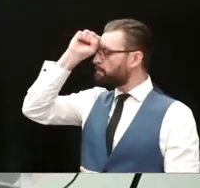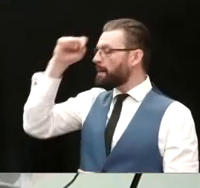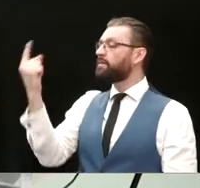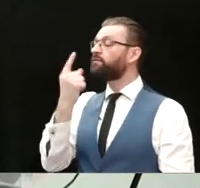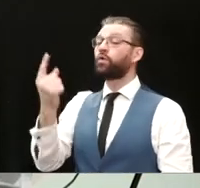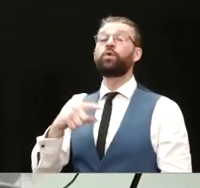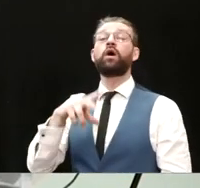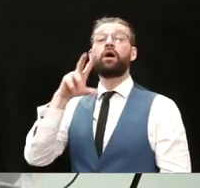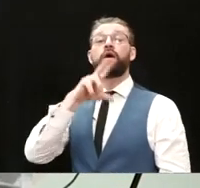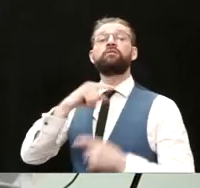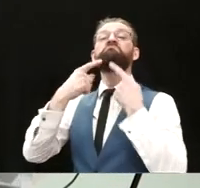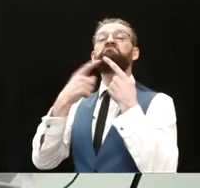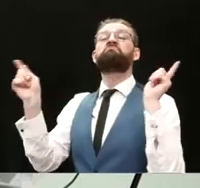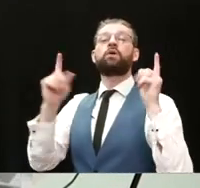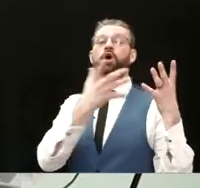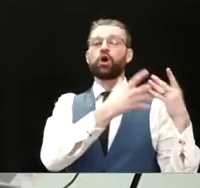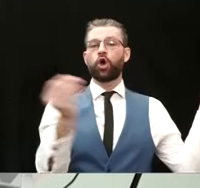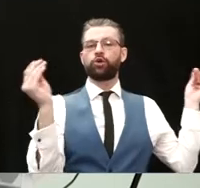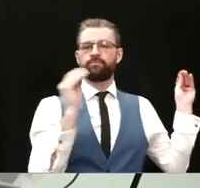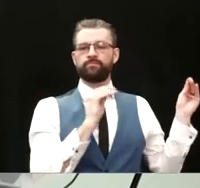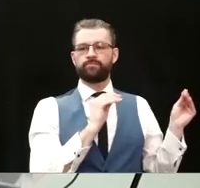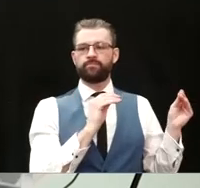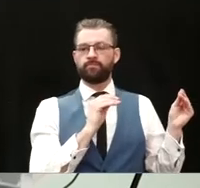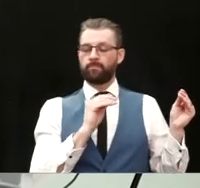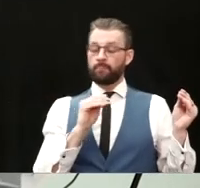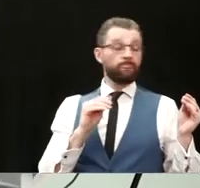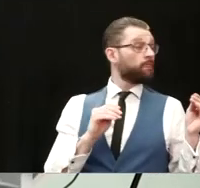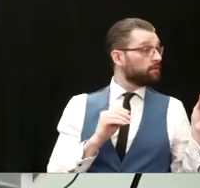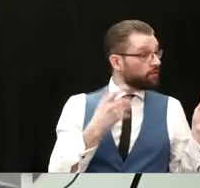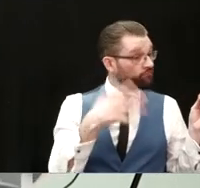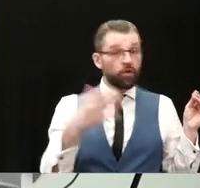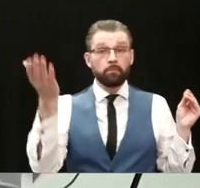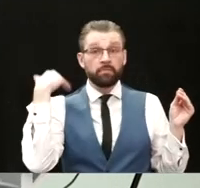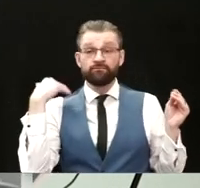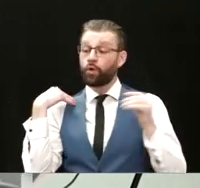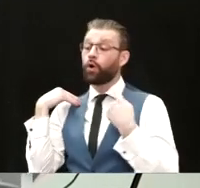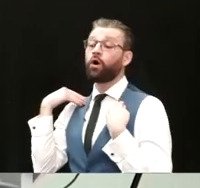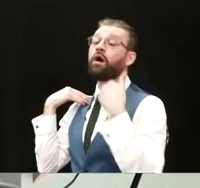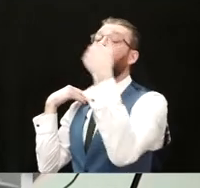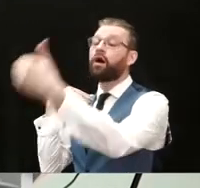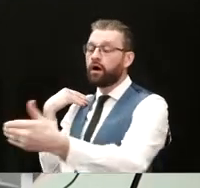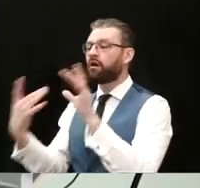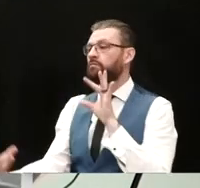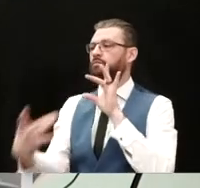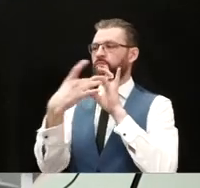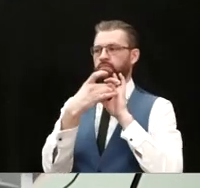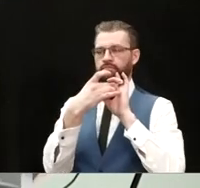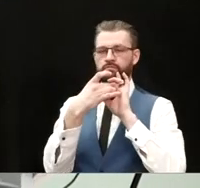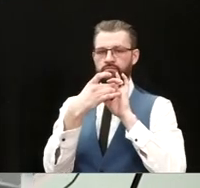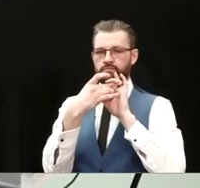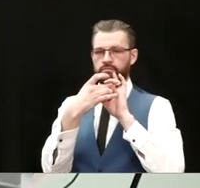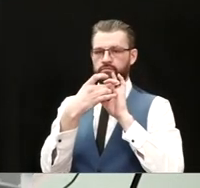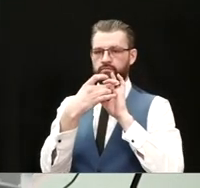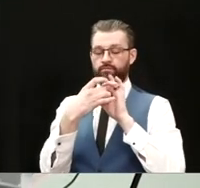voice anymore, and a guarantee to be a bridge to those who will come after us in the future.